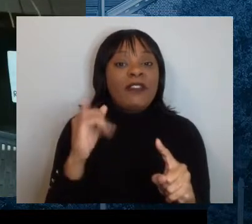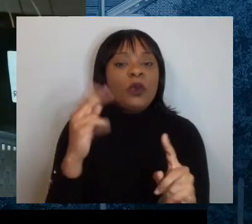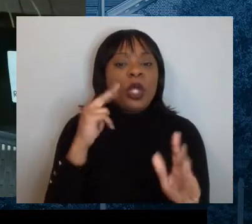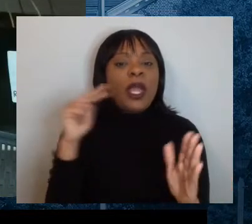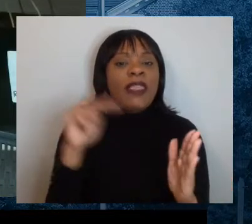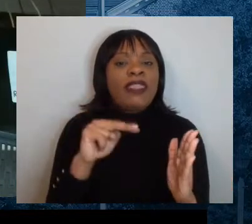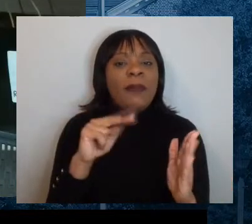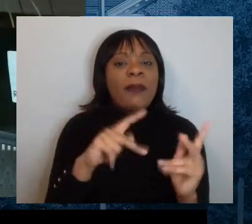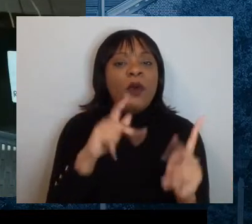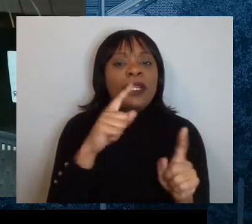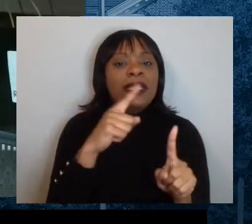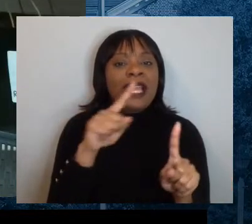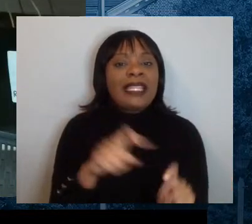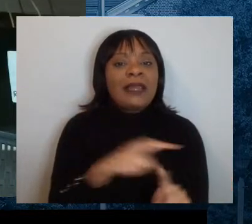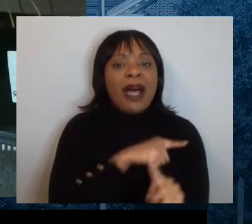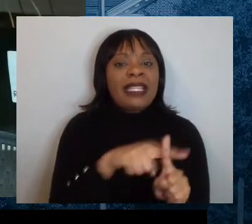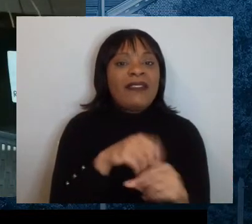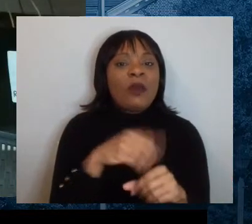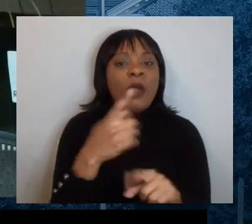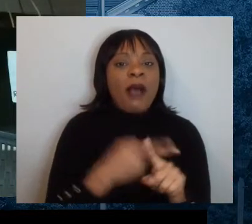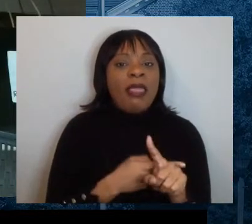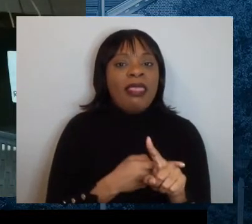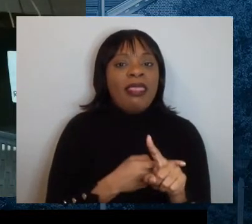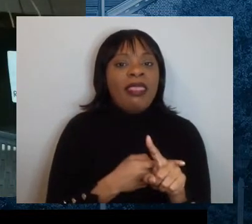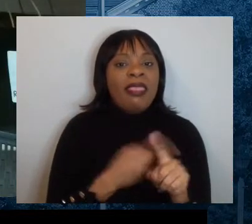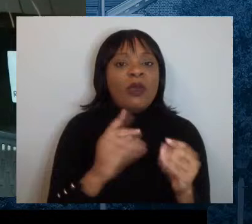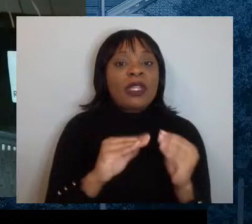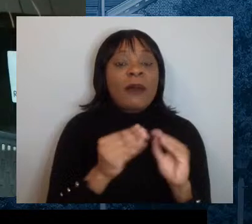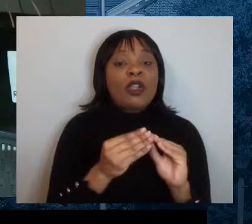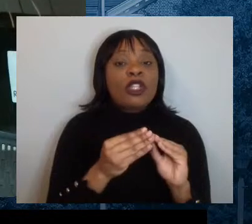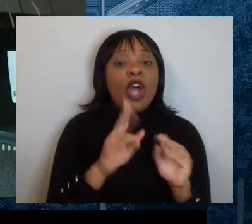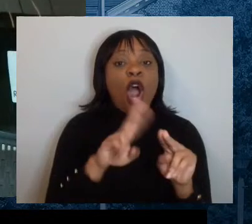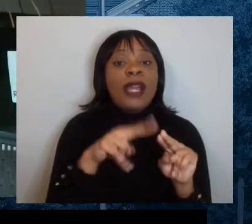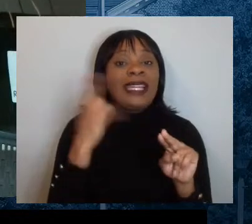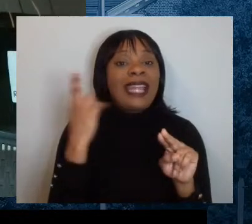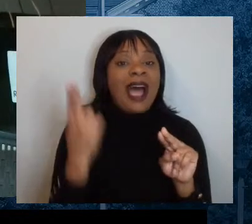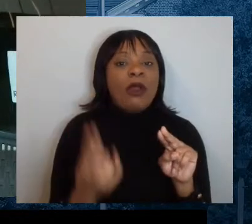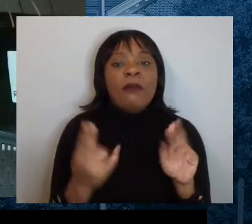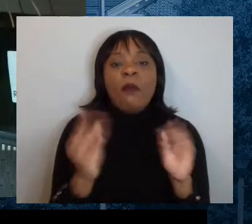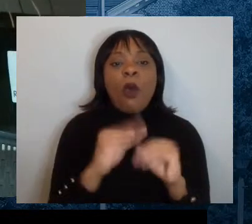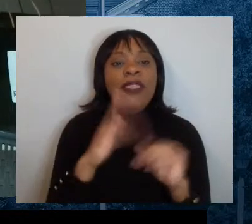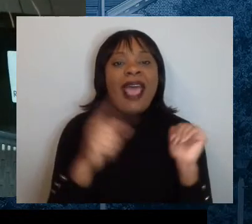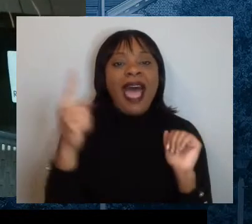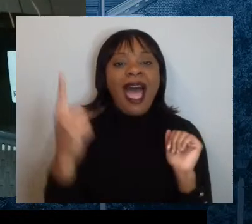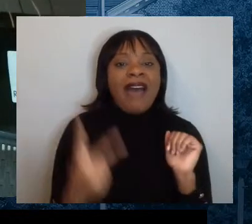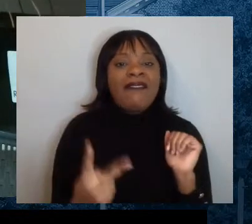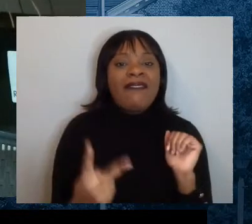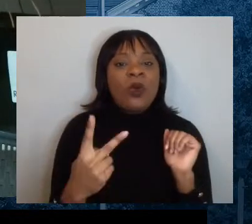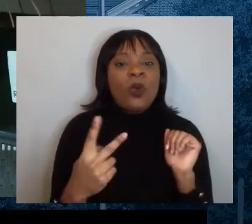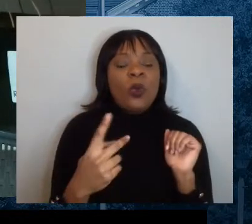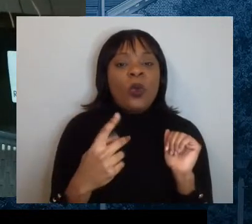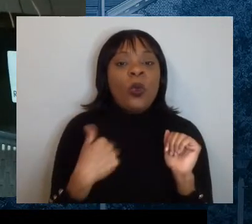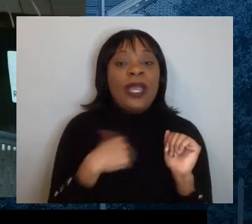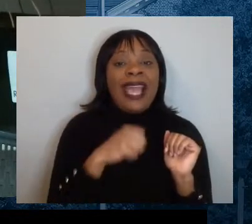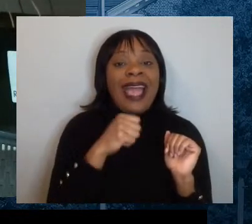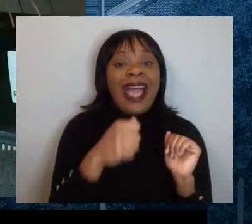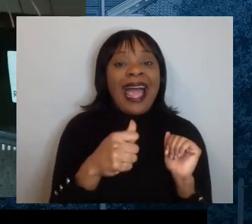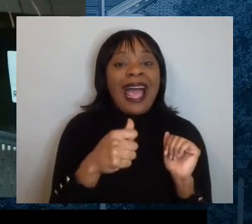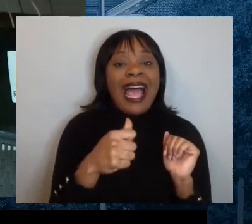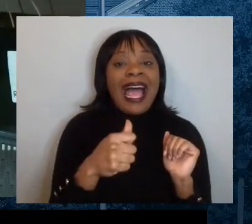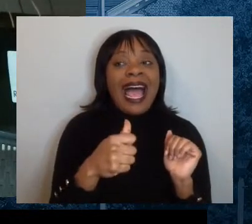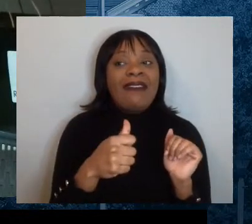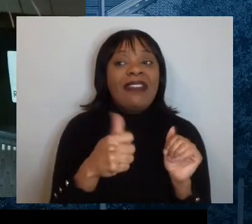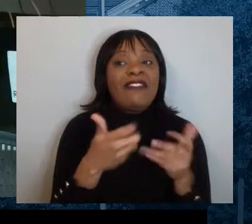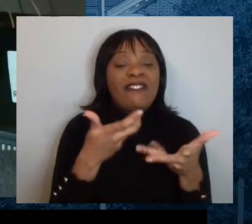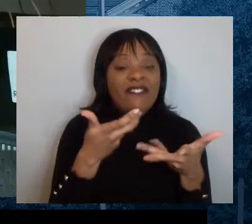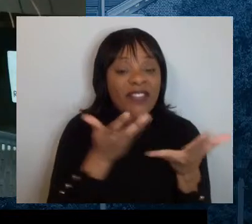just in the last month, those numbers are down by well more than half. And we haven't exactly put the pandemic in our rearview mirror, but